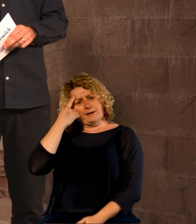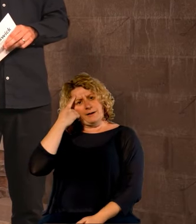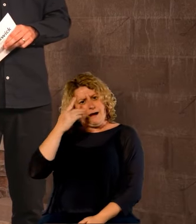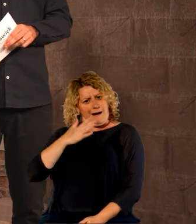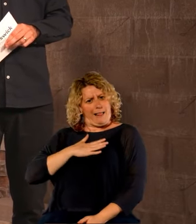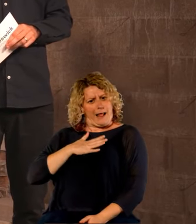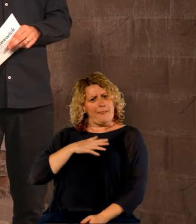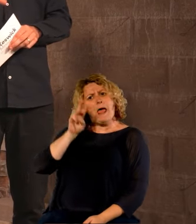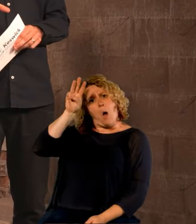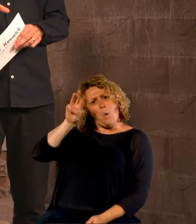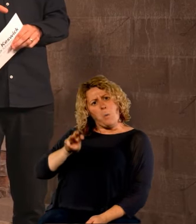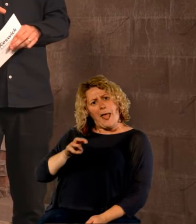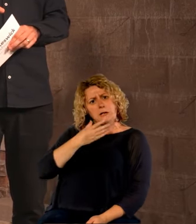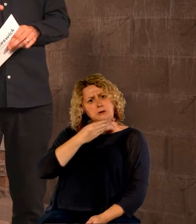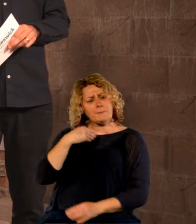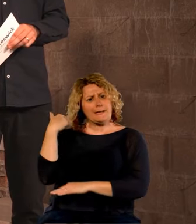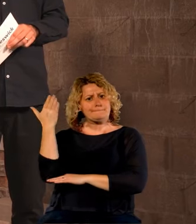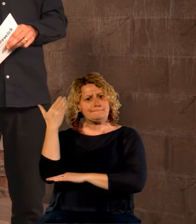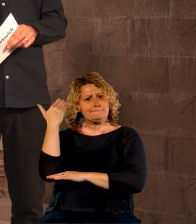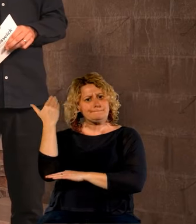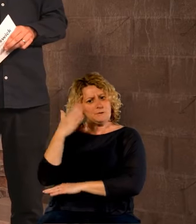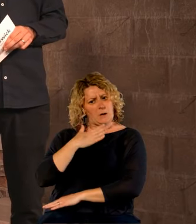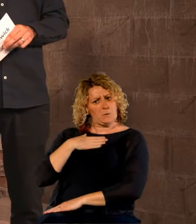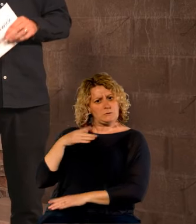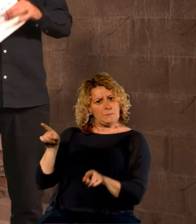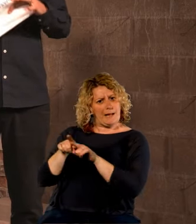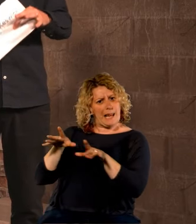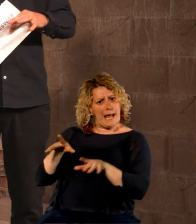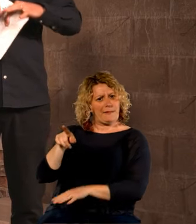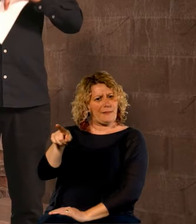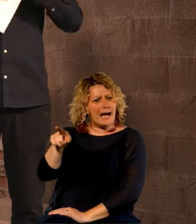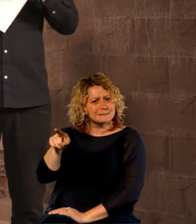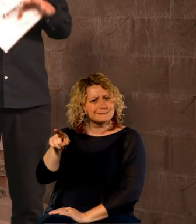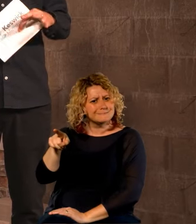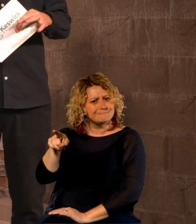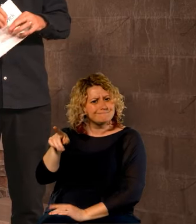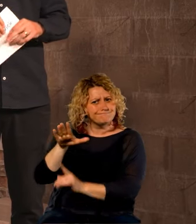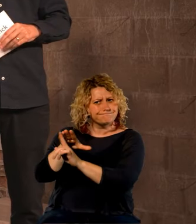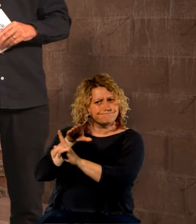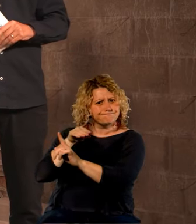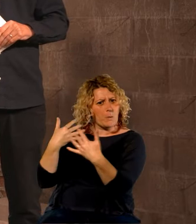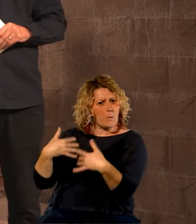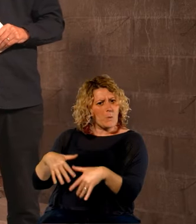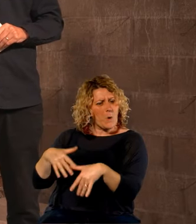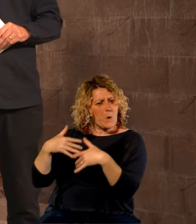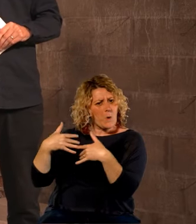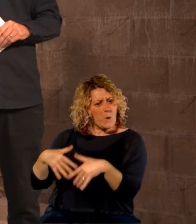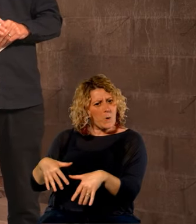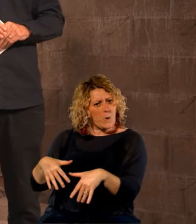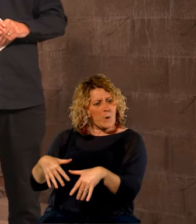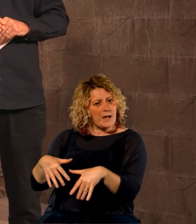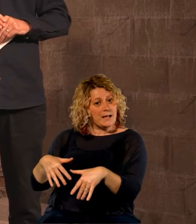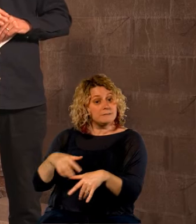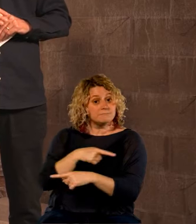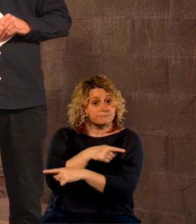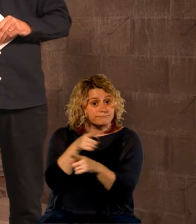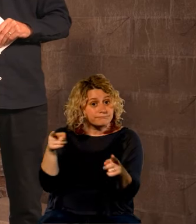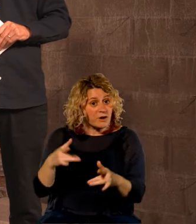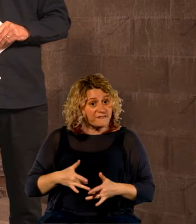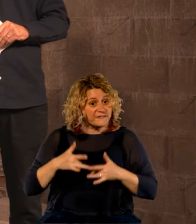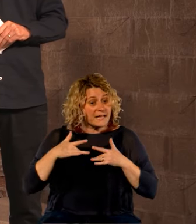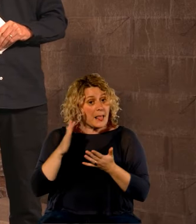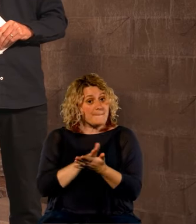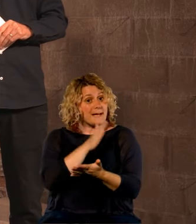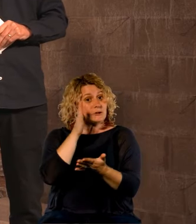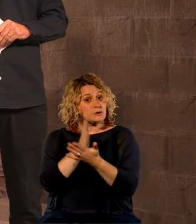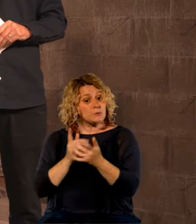got. If that's you, get in touch. Email us via the convention or the Keswick Ministries website.